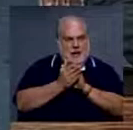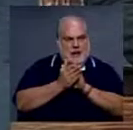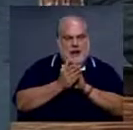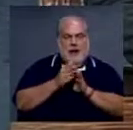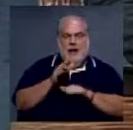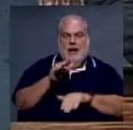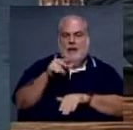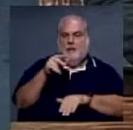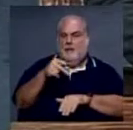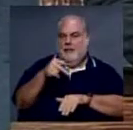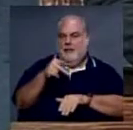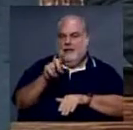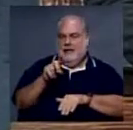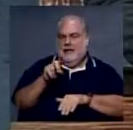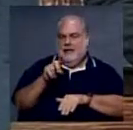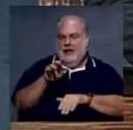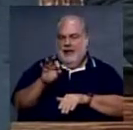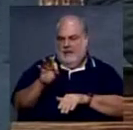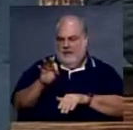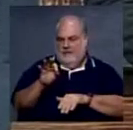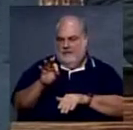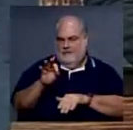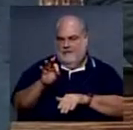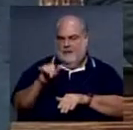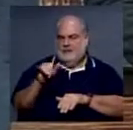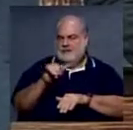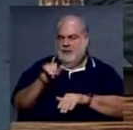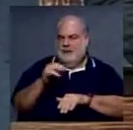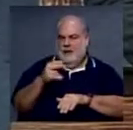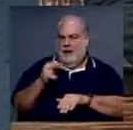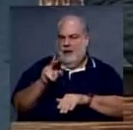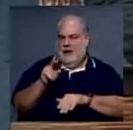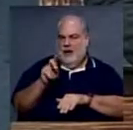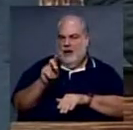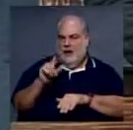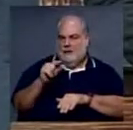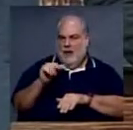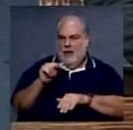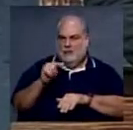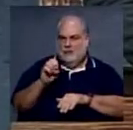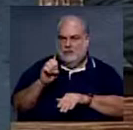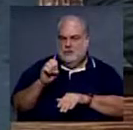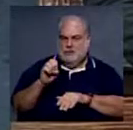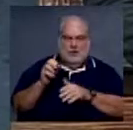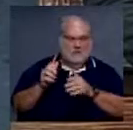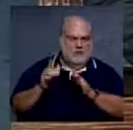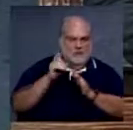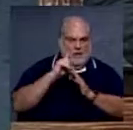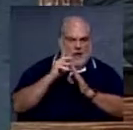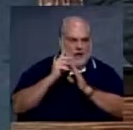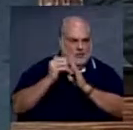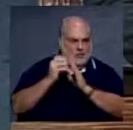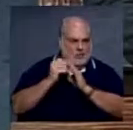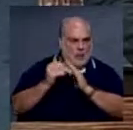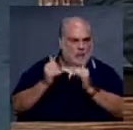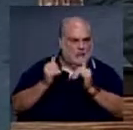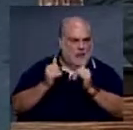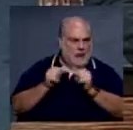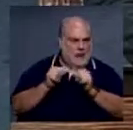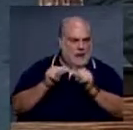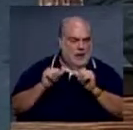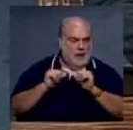planned commercial development just like Hounds Lounge. To allow the addition of an outdoor play area as an allowable use,